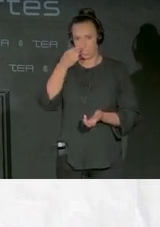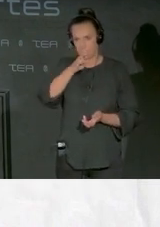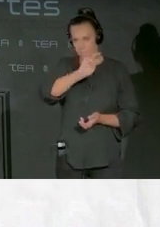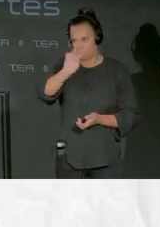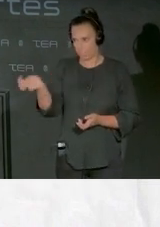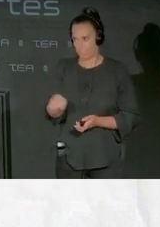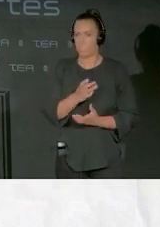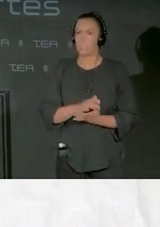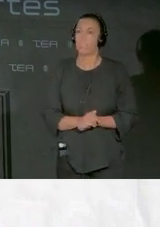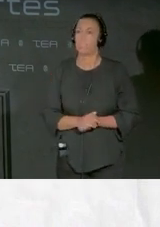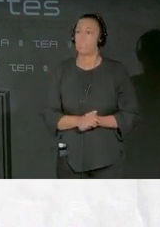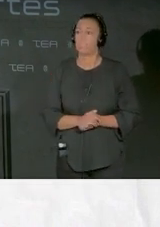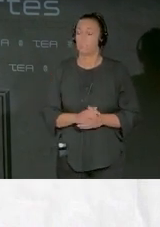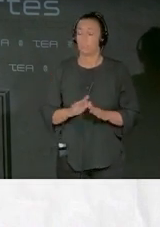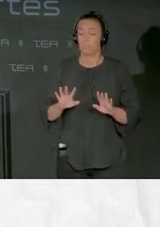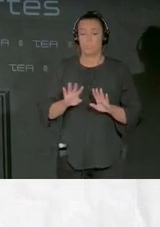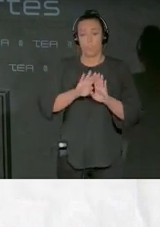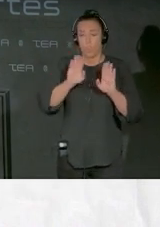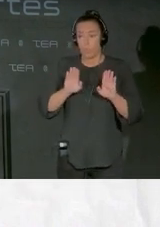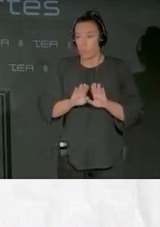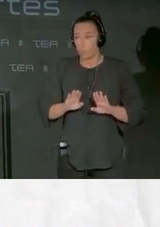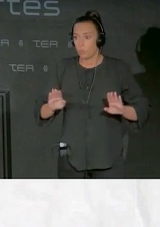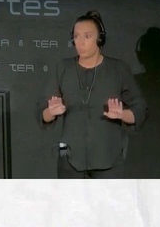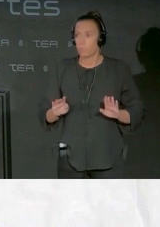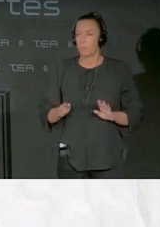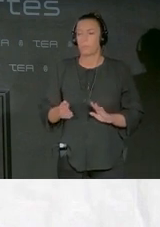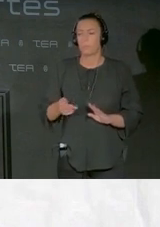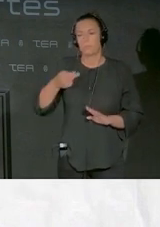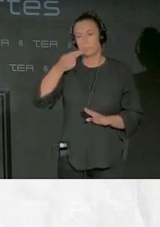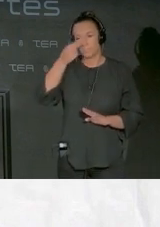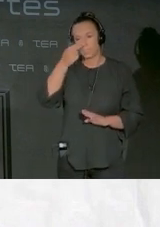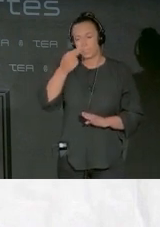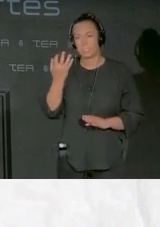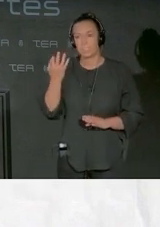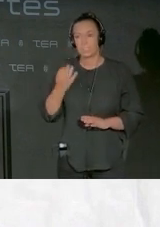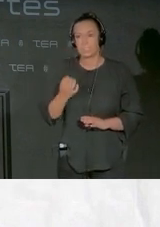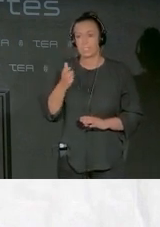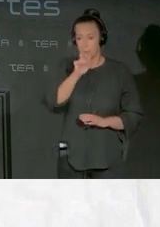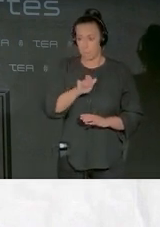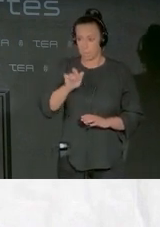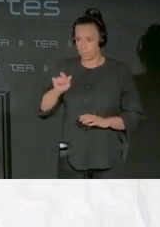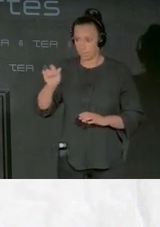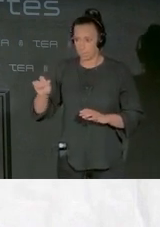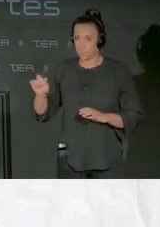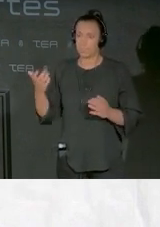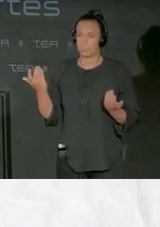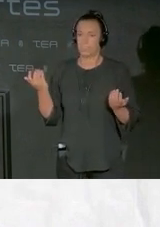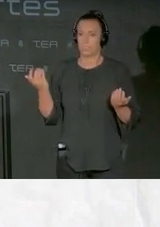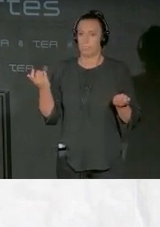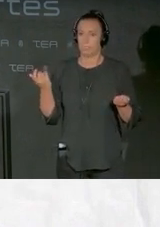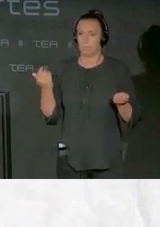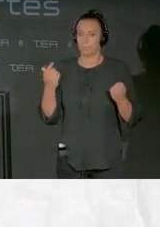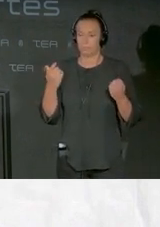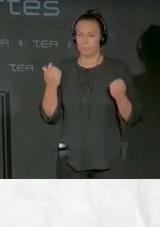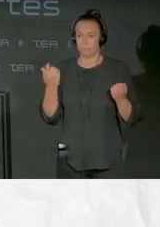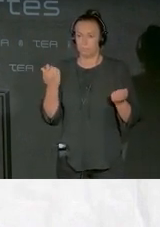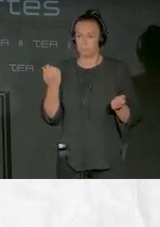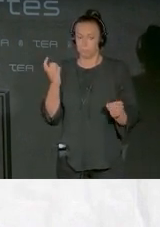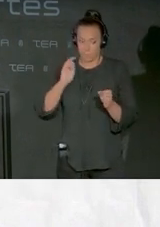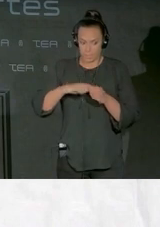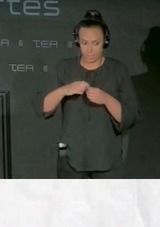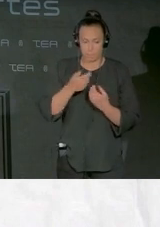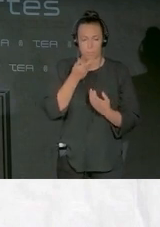So there are communities out there, policymakers have relationships with those communities, but